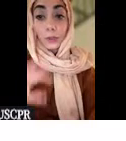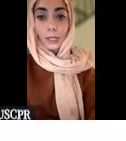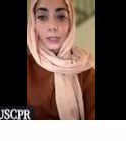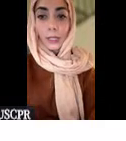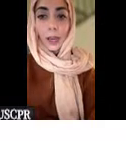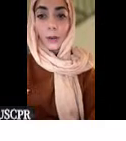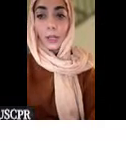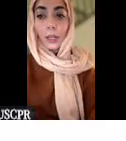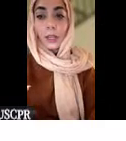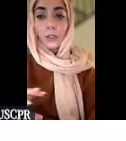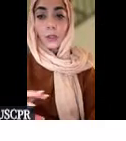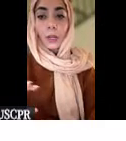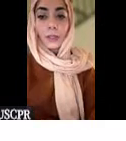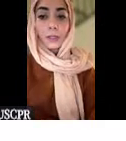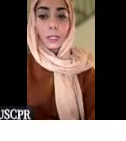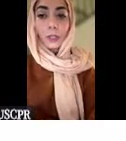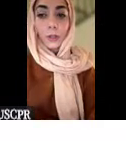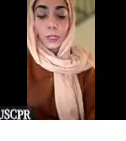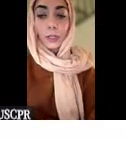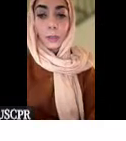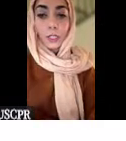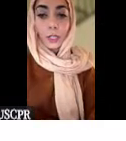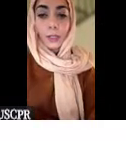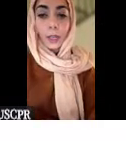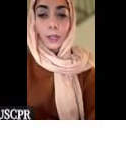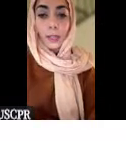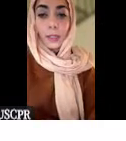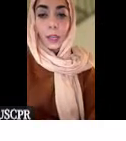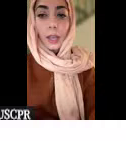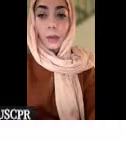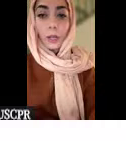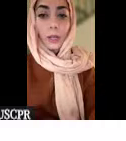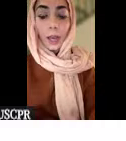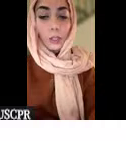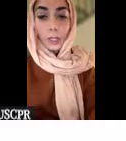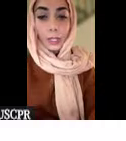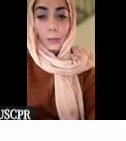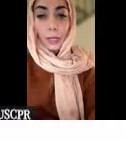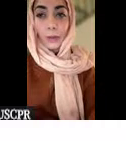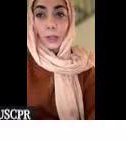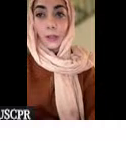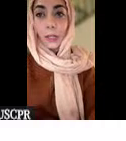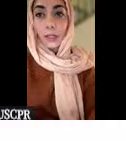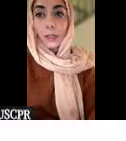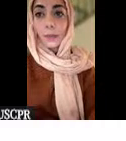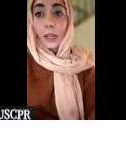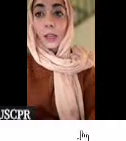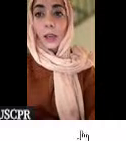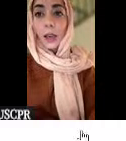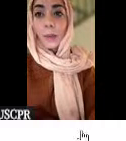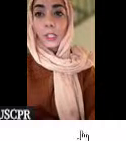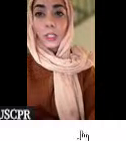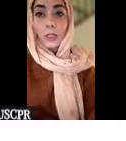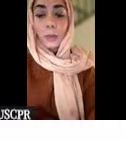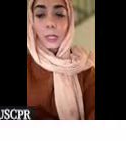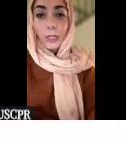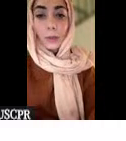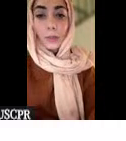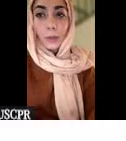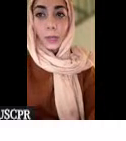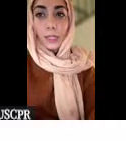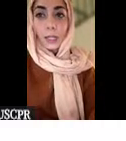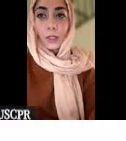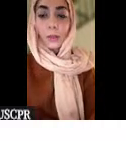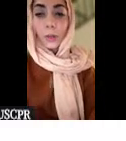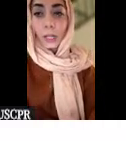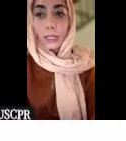and visualizes how Israel bonds sustain colonialism and genocide, and how you can campaign around against it. And just to repeat some of